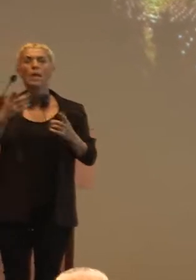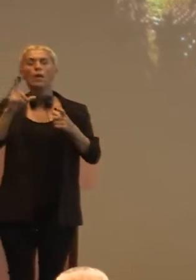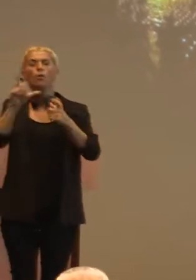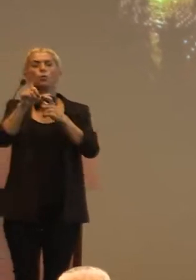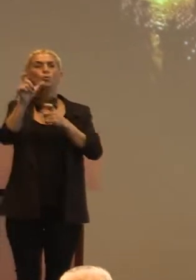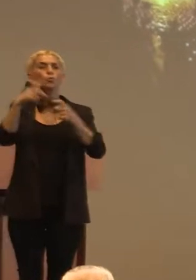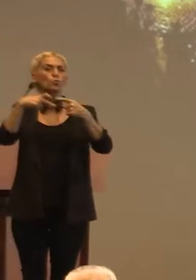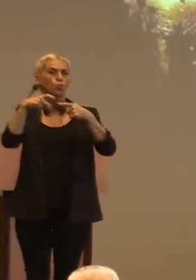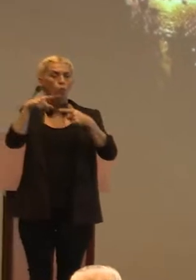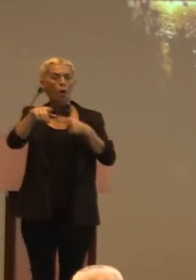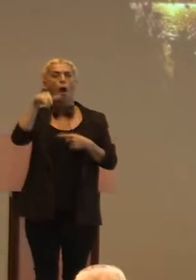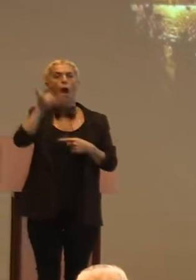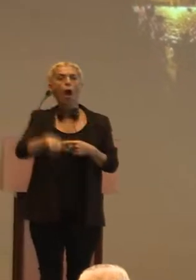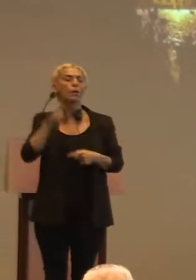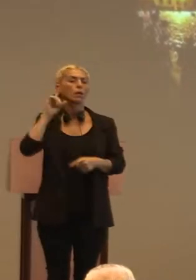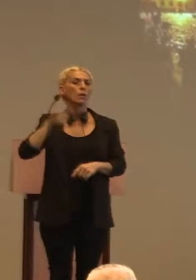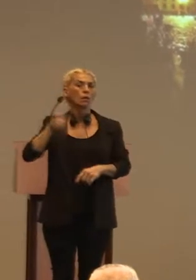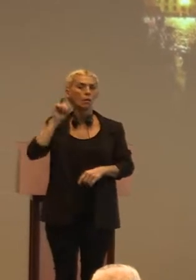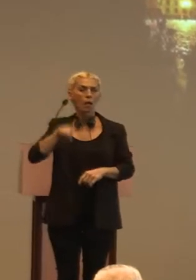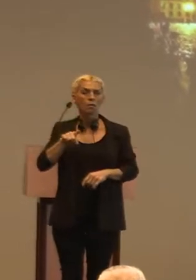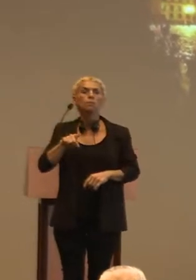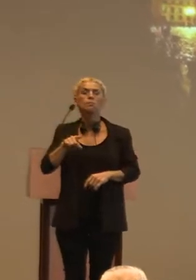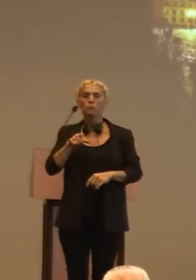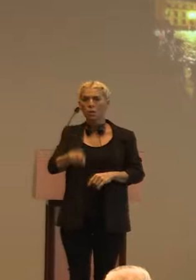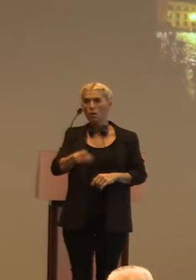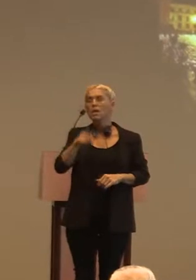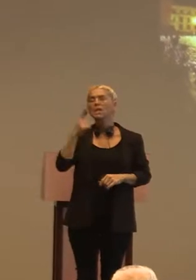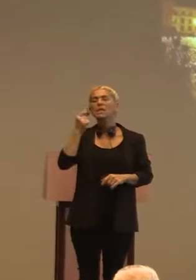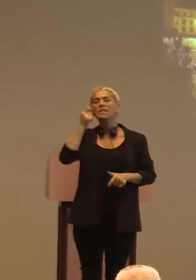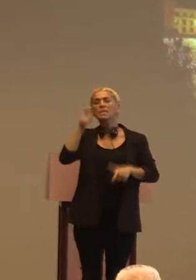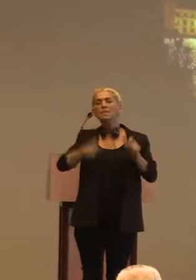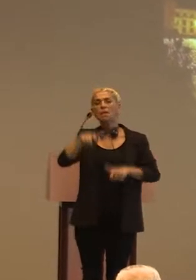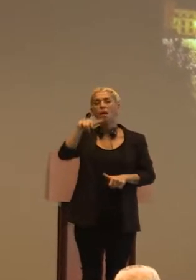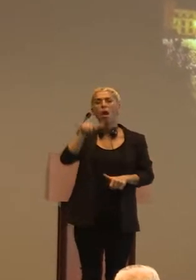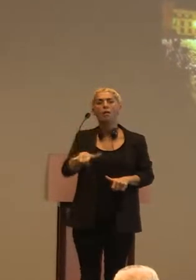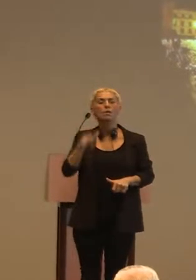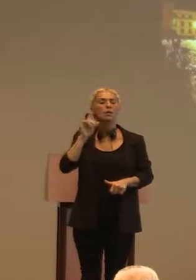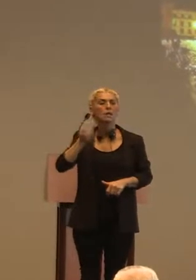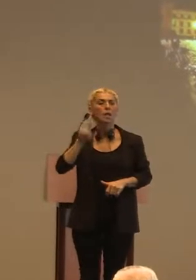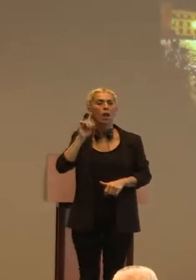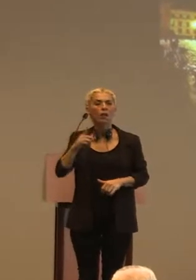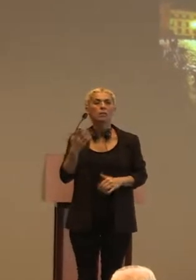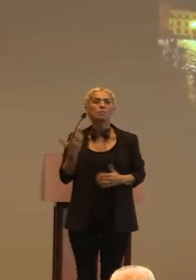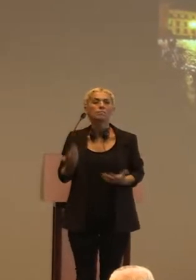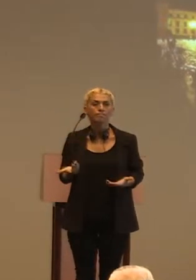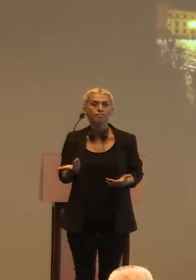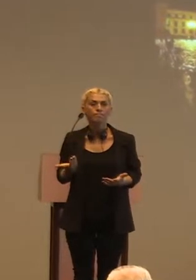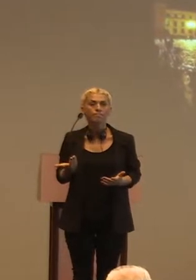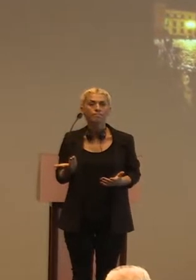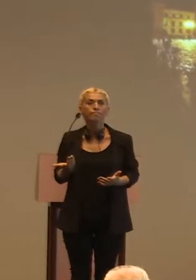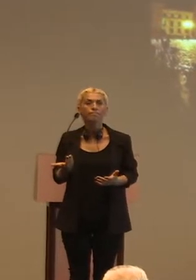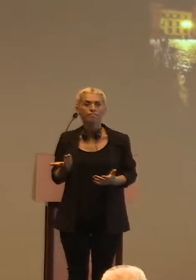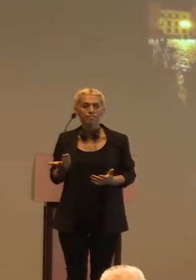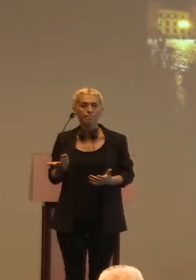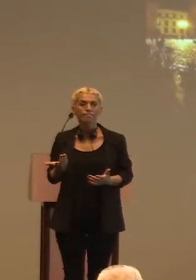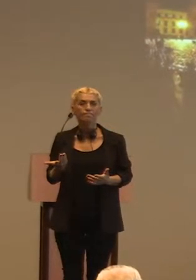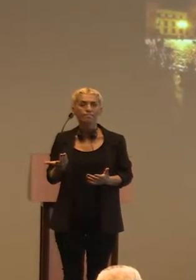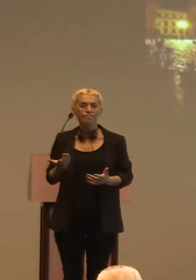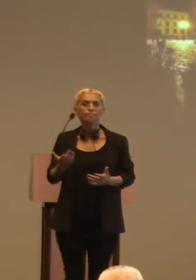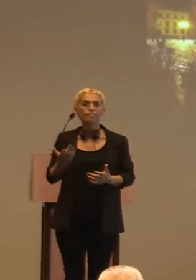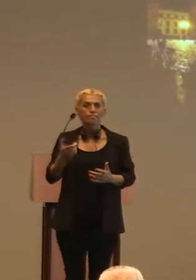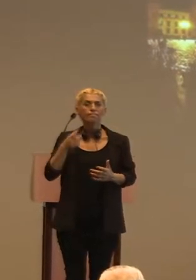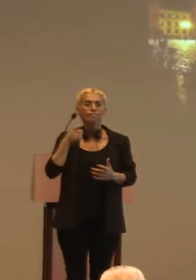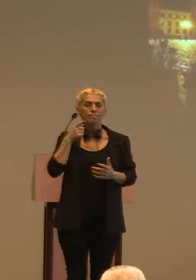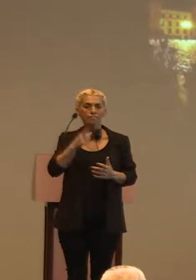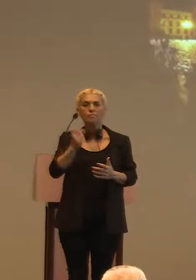into something else but this is at the same time a serious violation of human rights and it's also